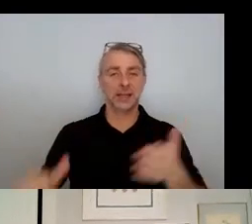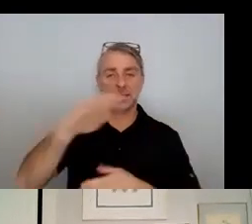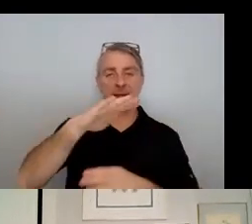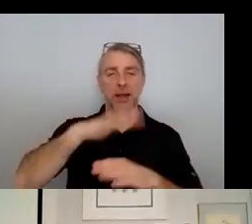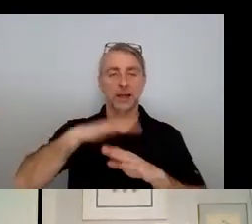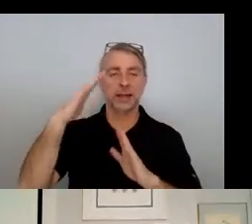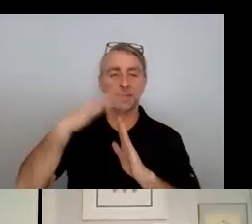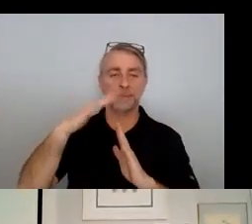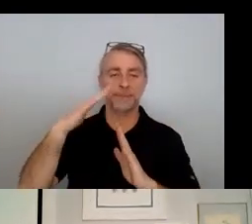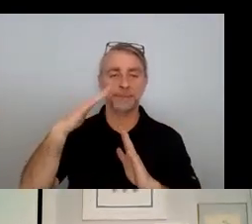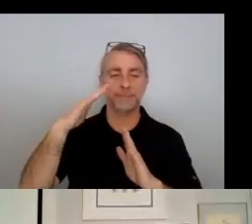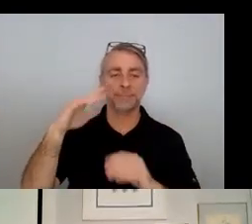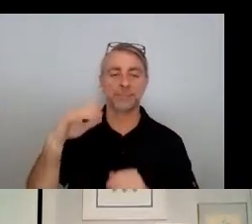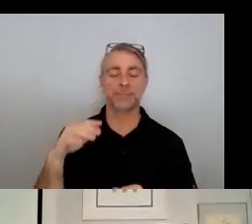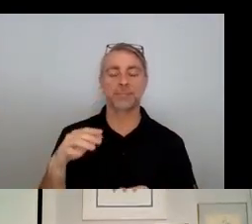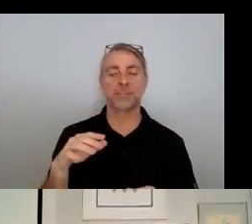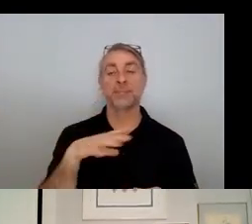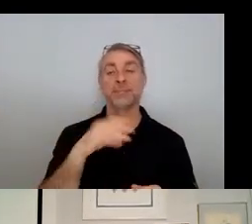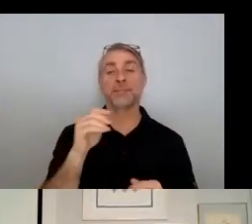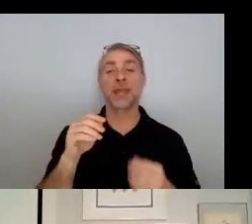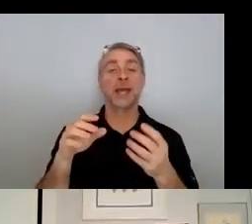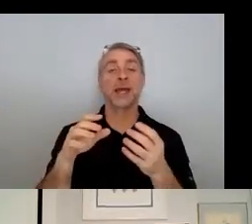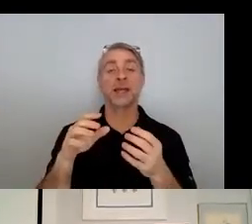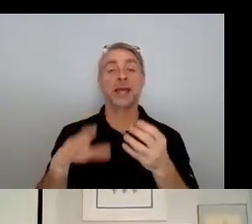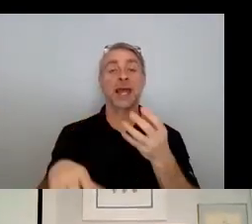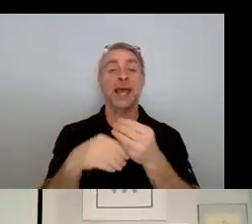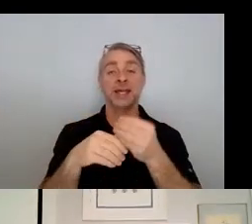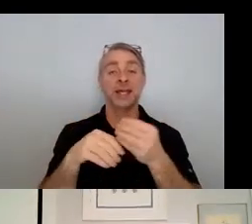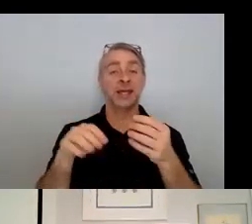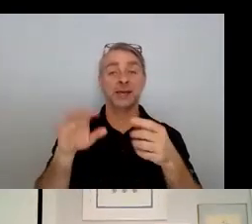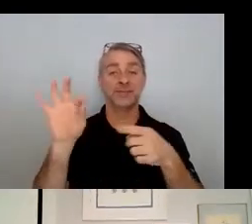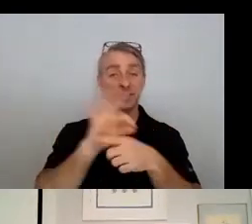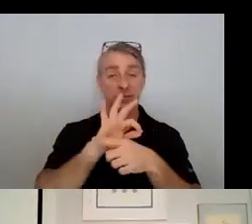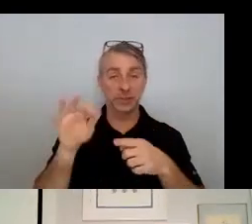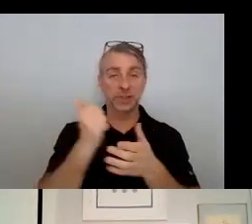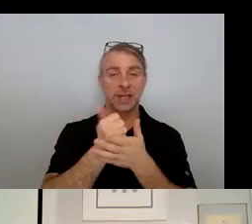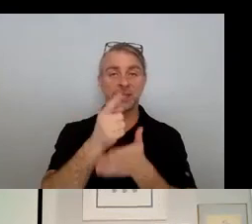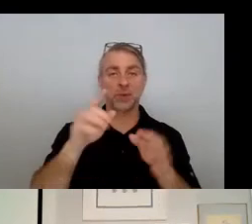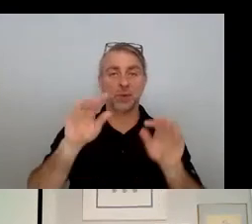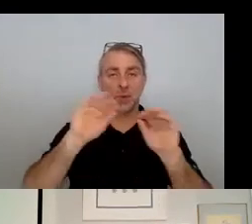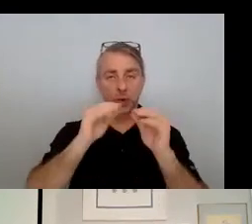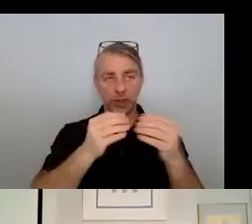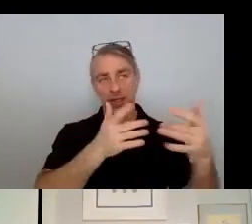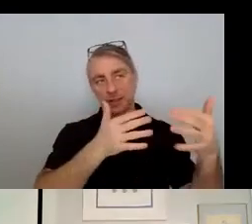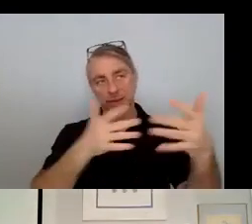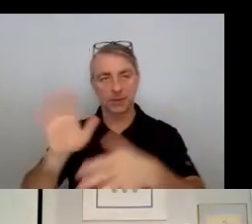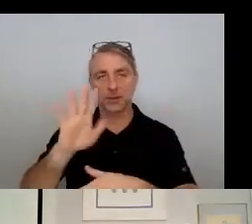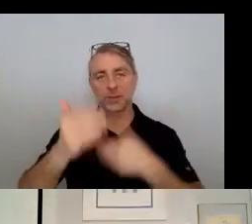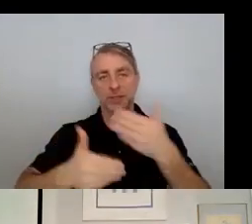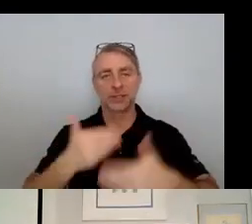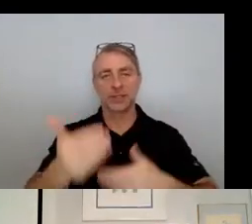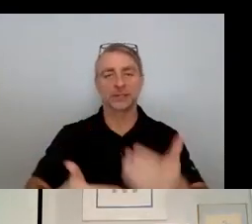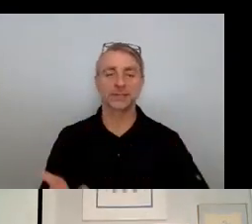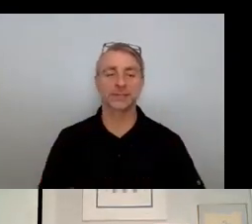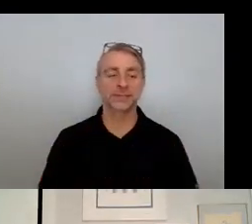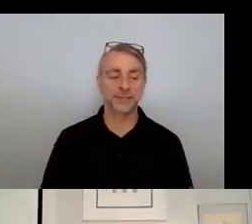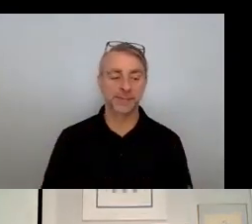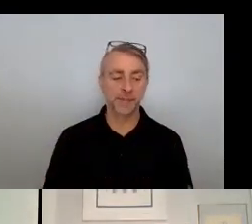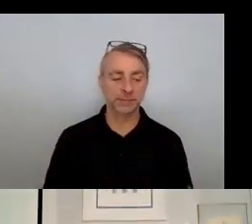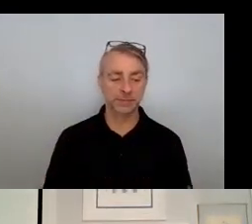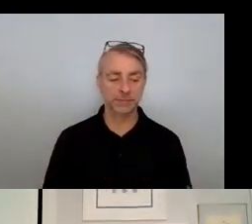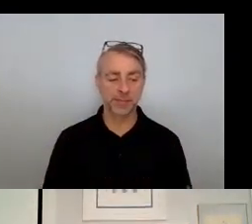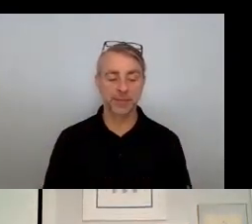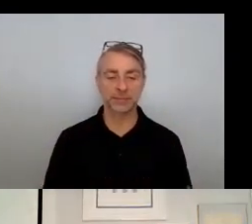in addition, additional functionality of these programs is also to help you organize the process. There are